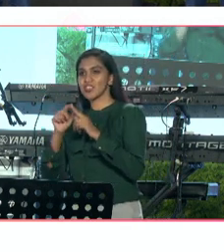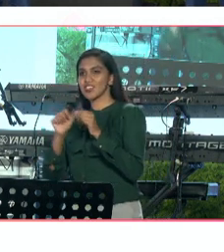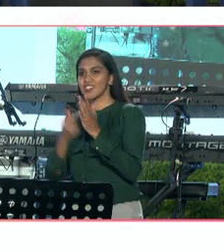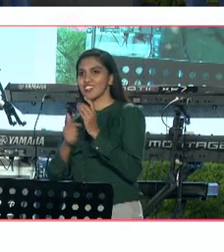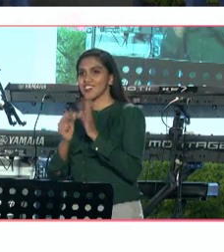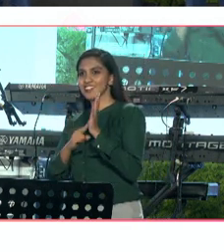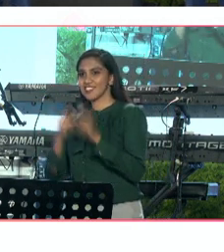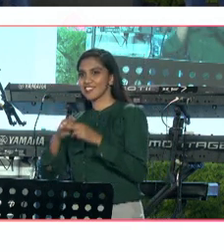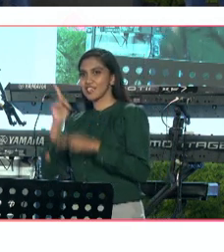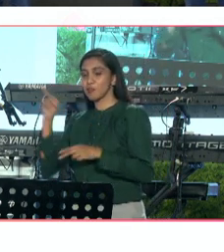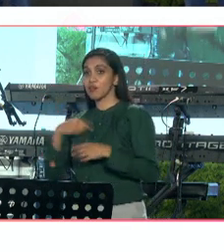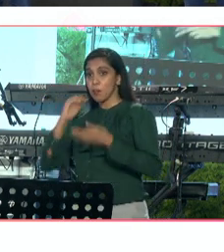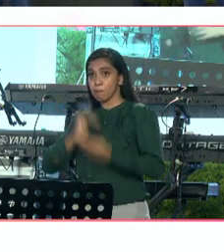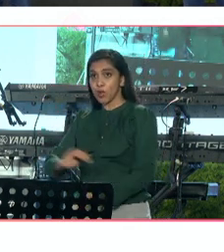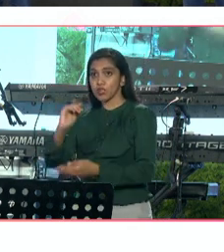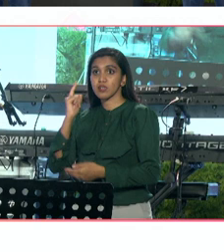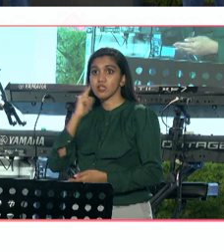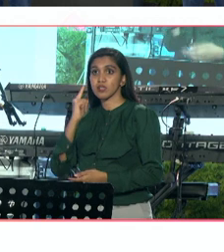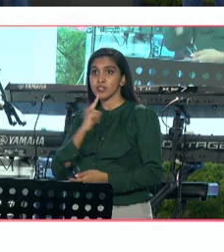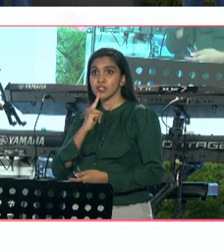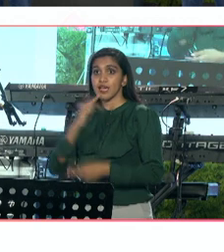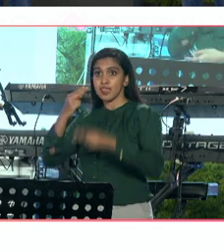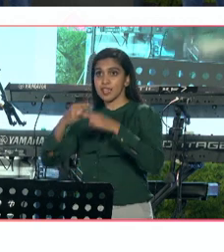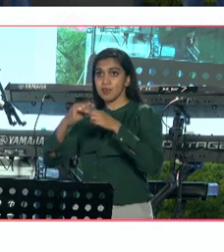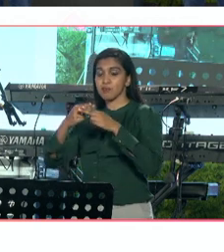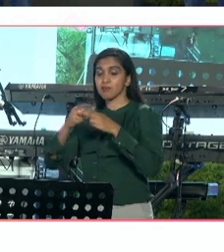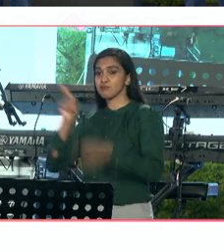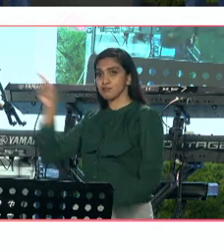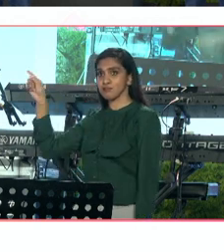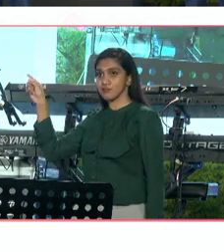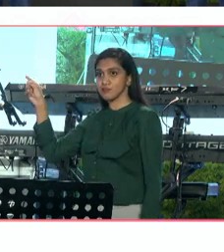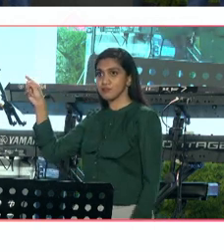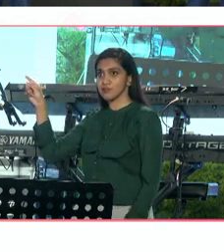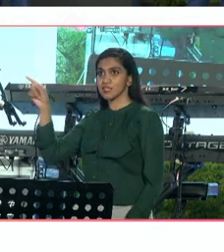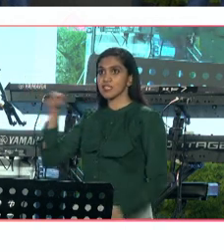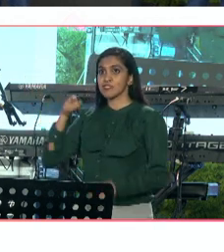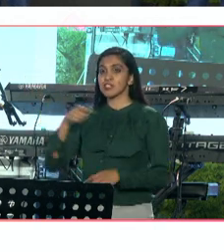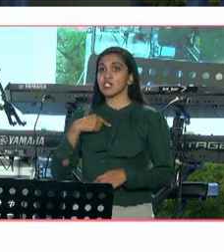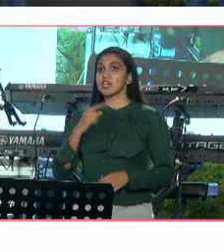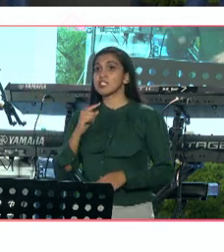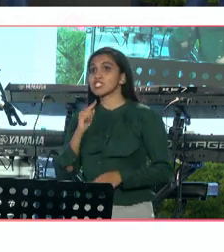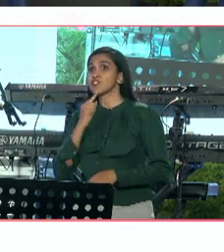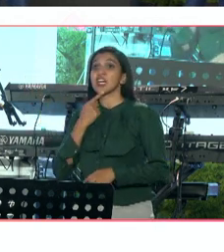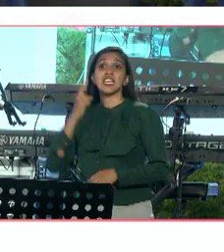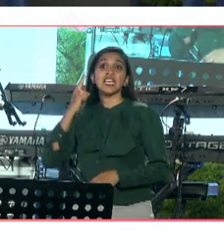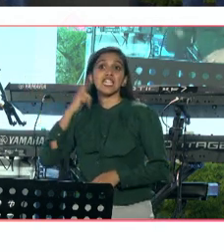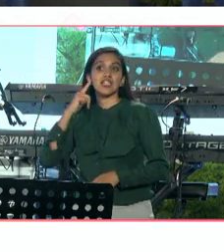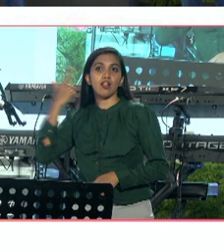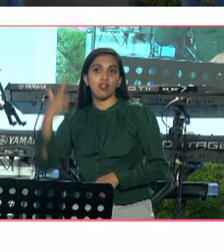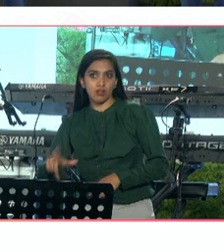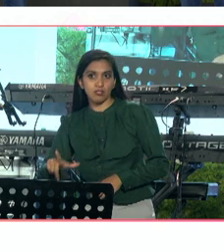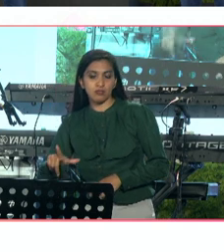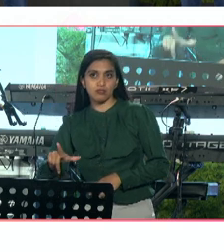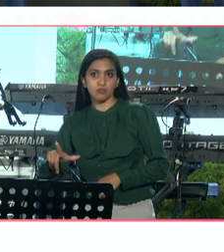hear, medically known as congenital hearing loss. We call them severe and profound hearing loss. The